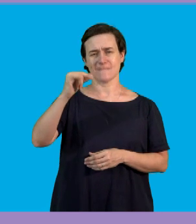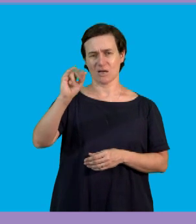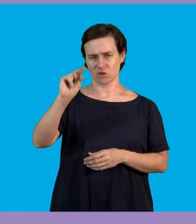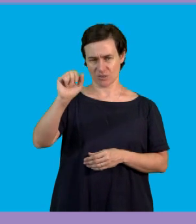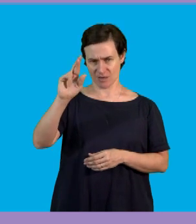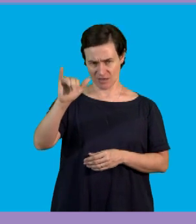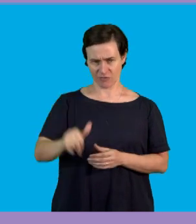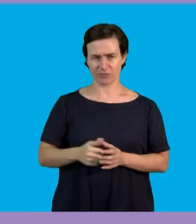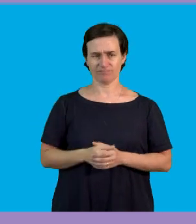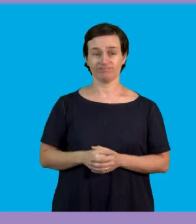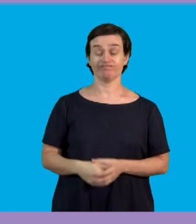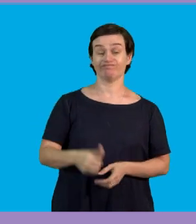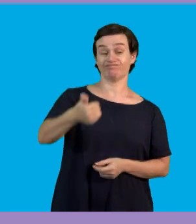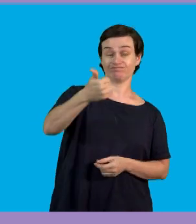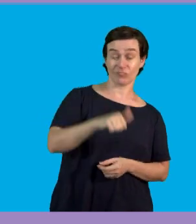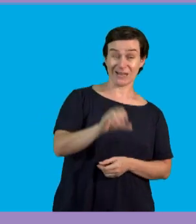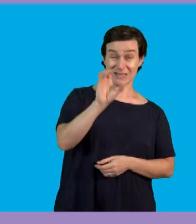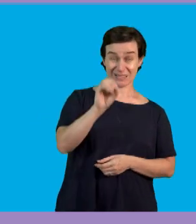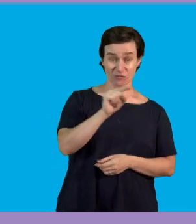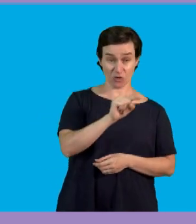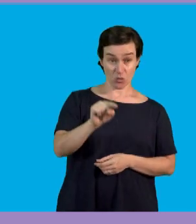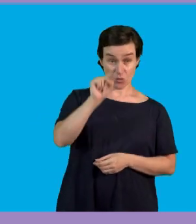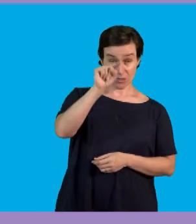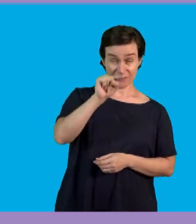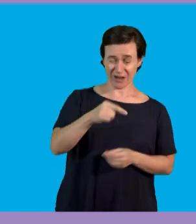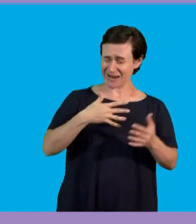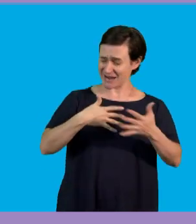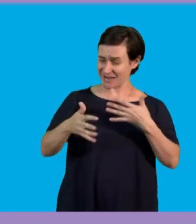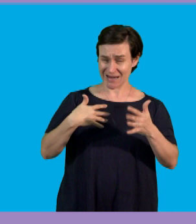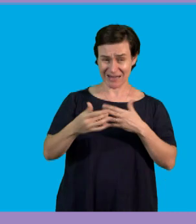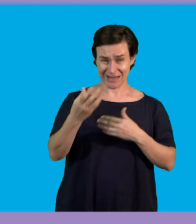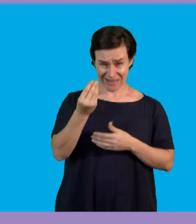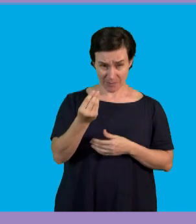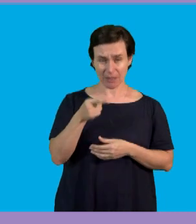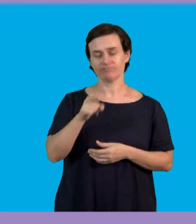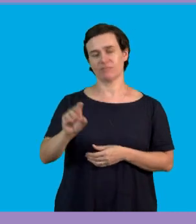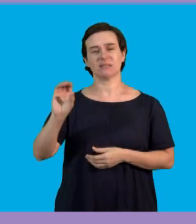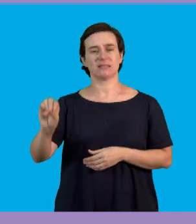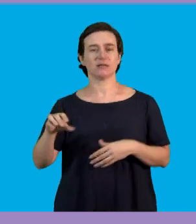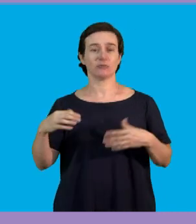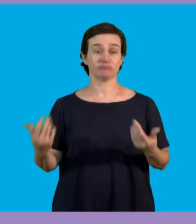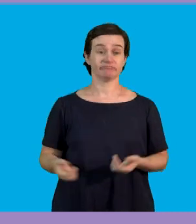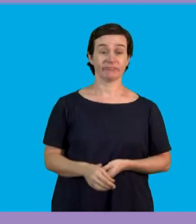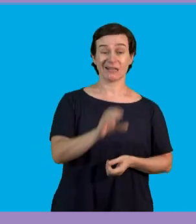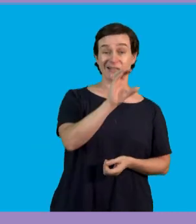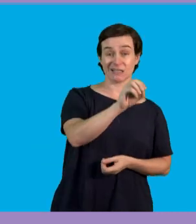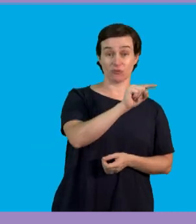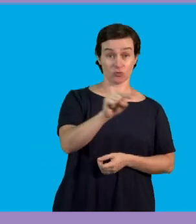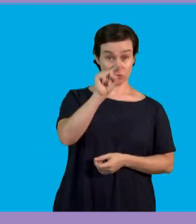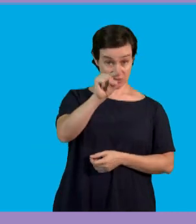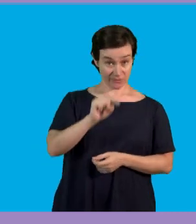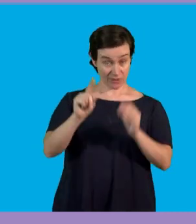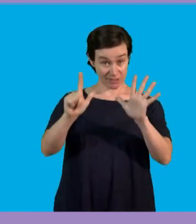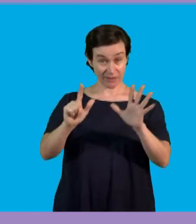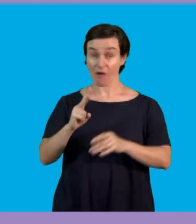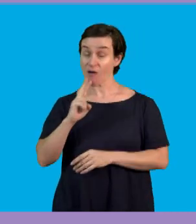0 divided by any number is 0. So if we take 0 and divide it by 7, the answer will be